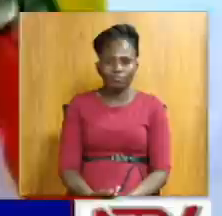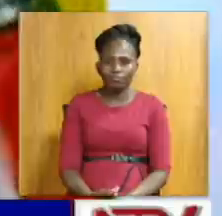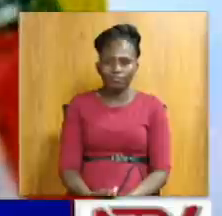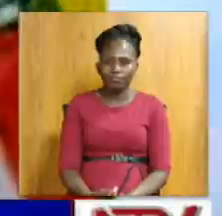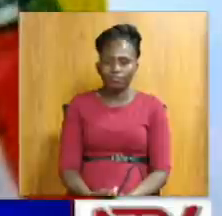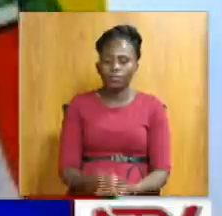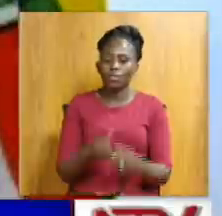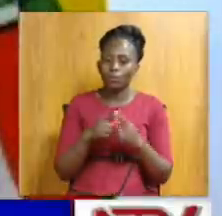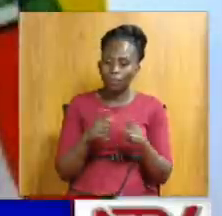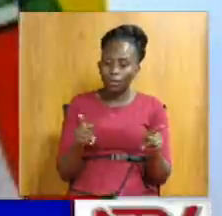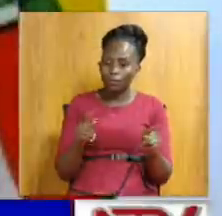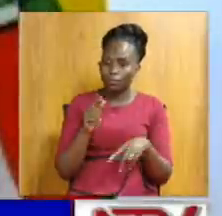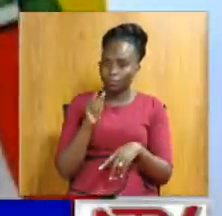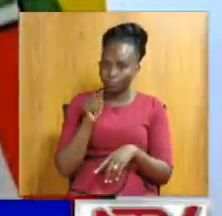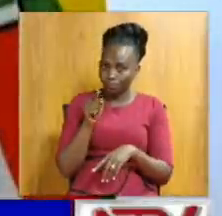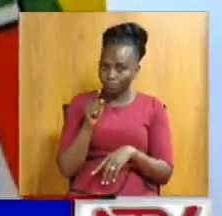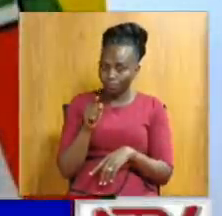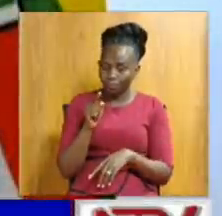But the curfew is